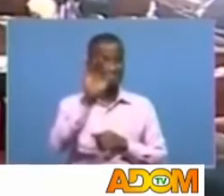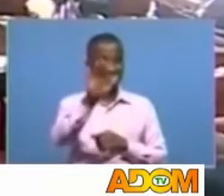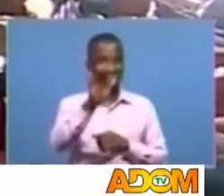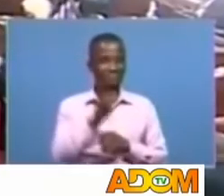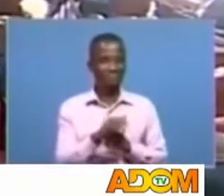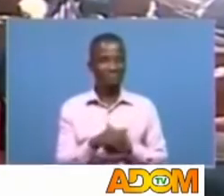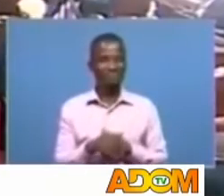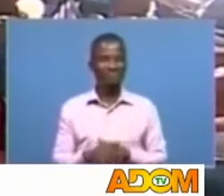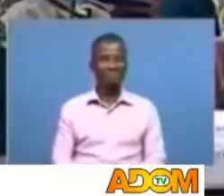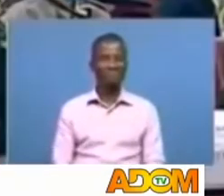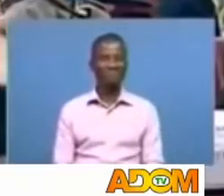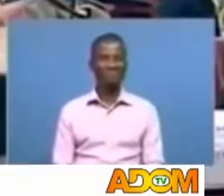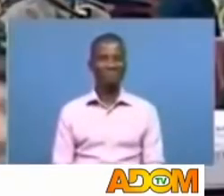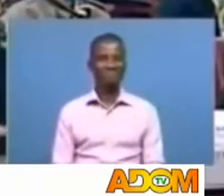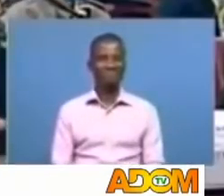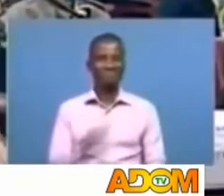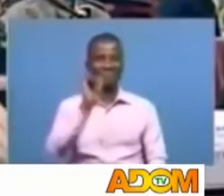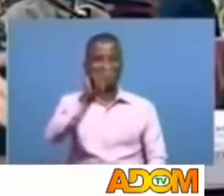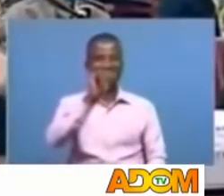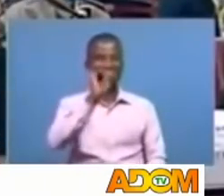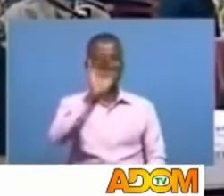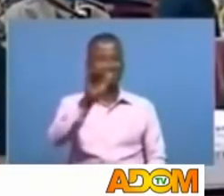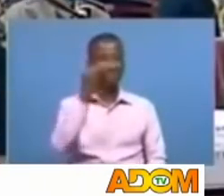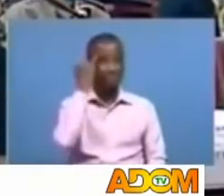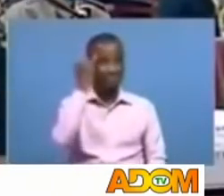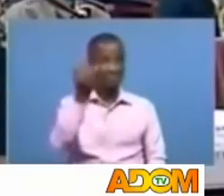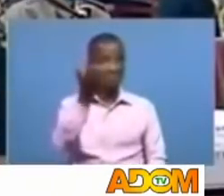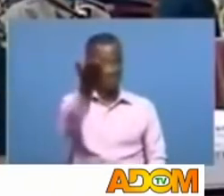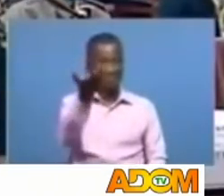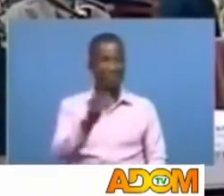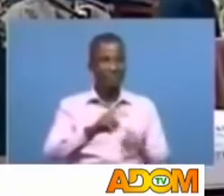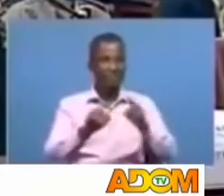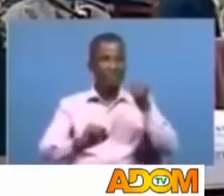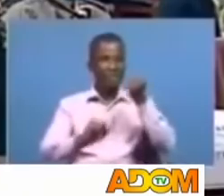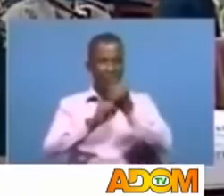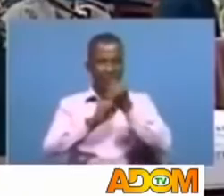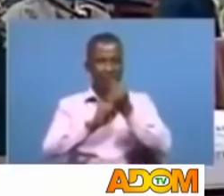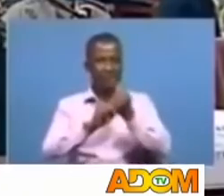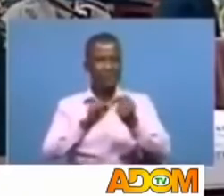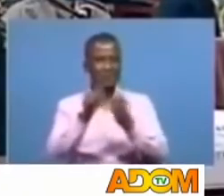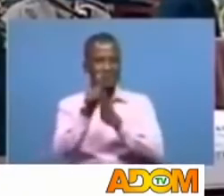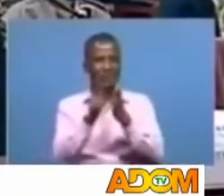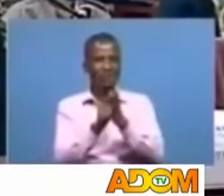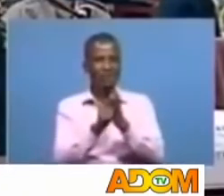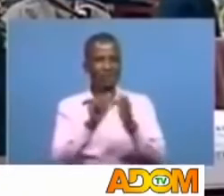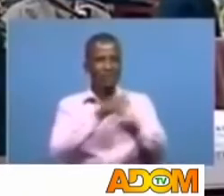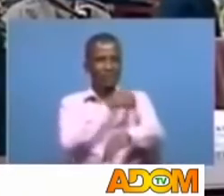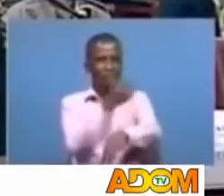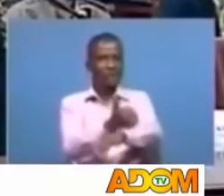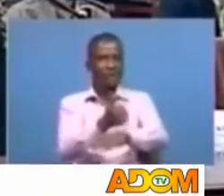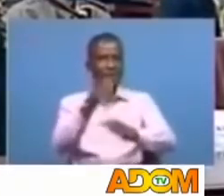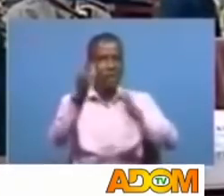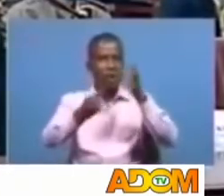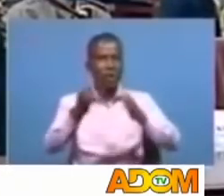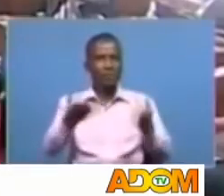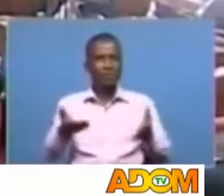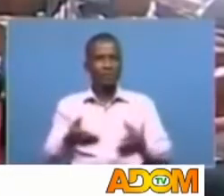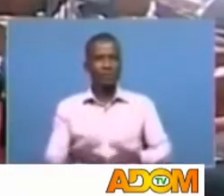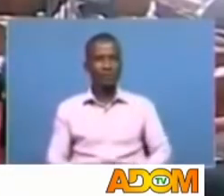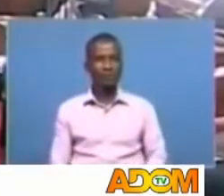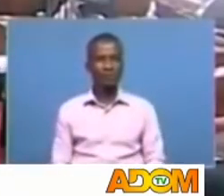that is indeed my opinion, and I think it's backed by a plethora of authorities of this court.